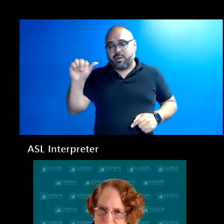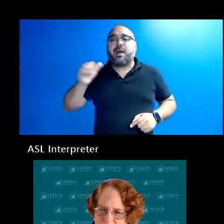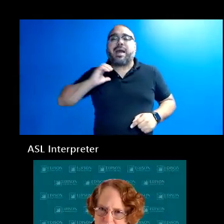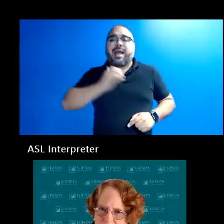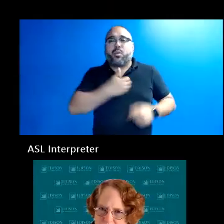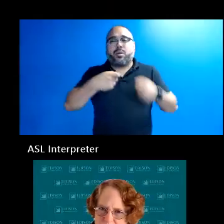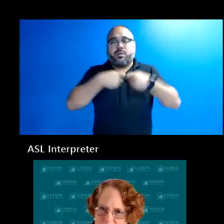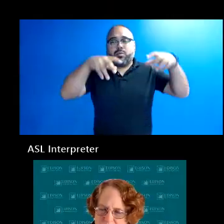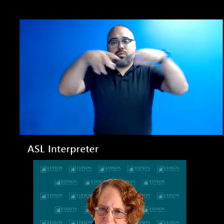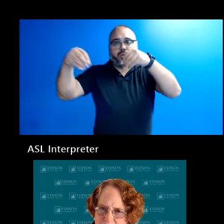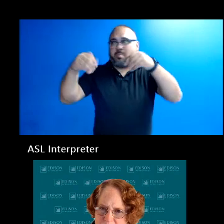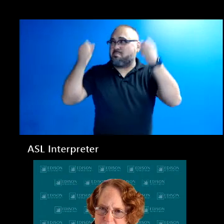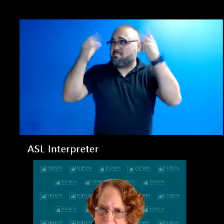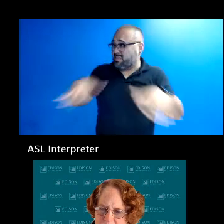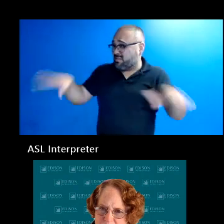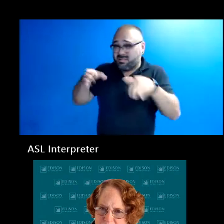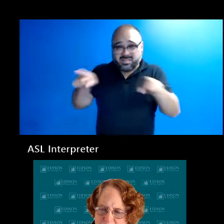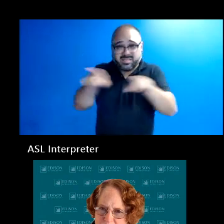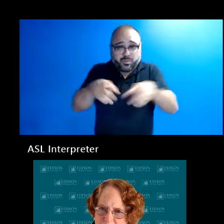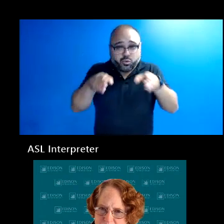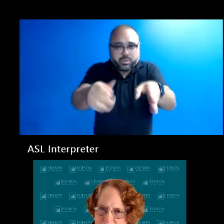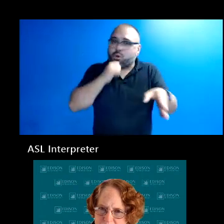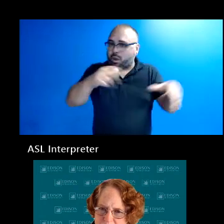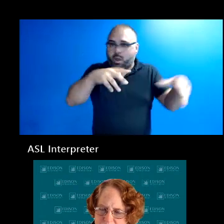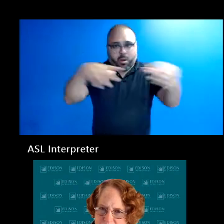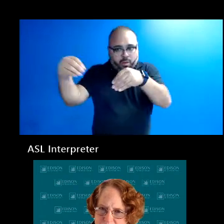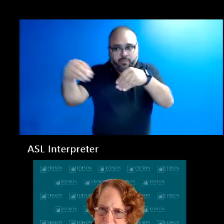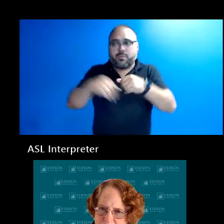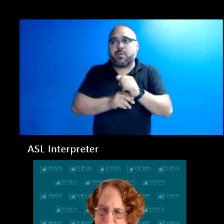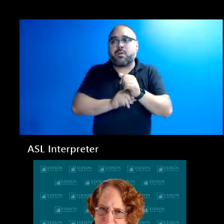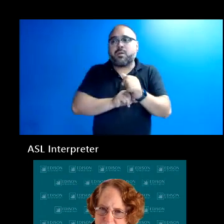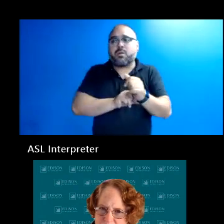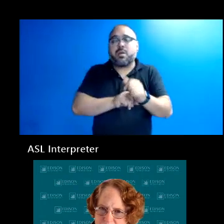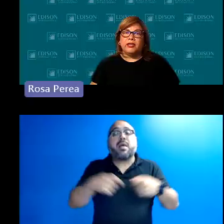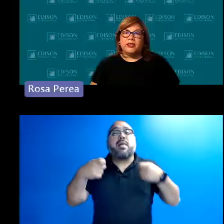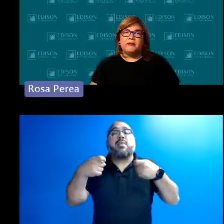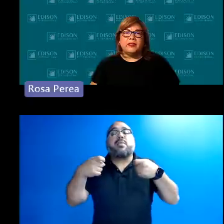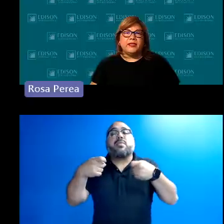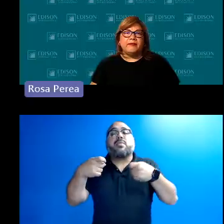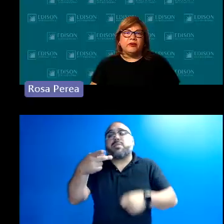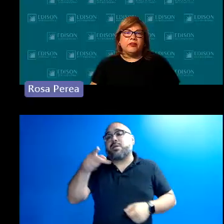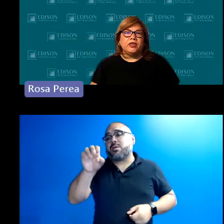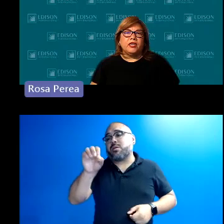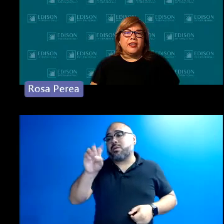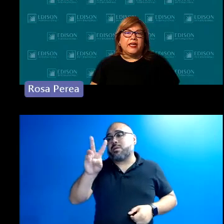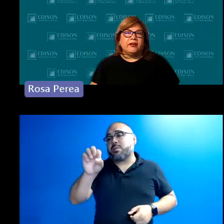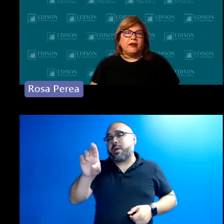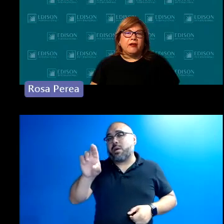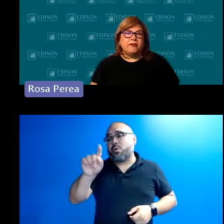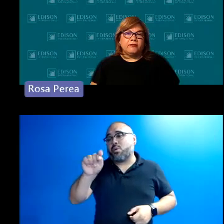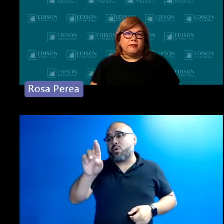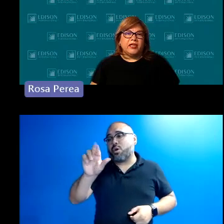are never shut off. There's a power transformer terminal that was hardened but never